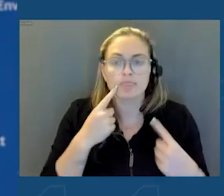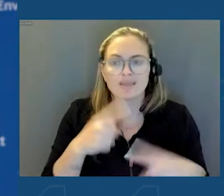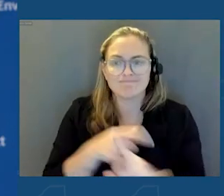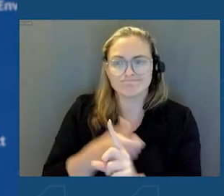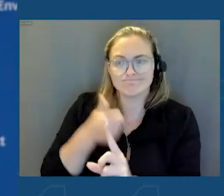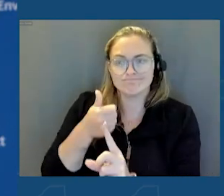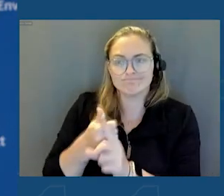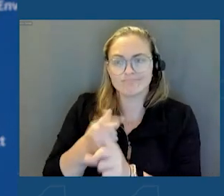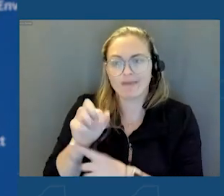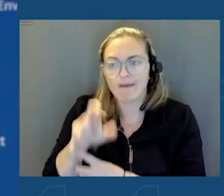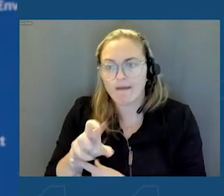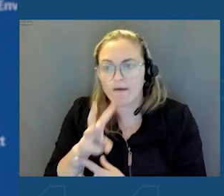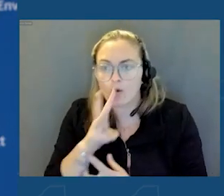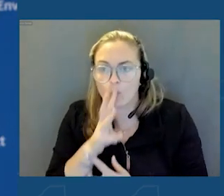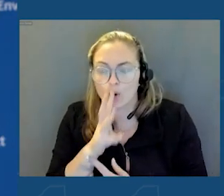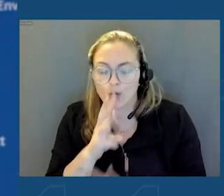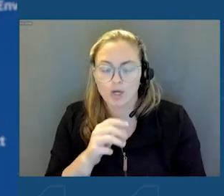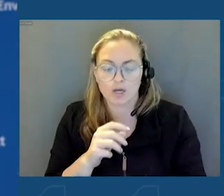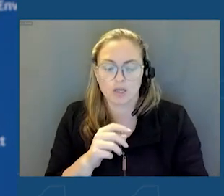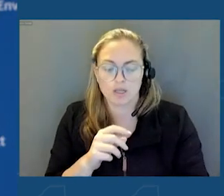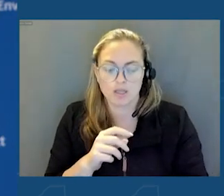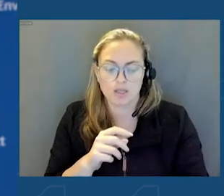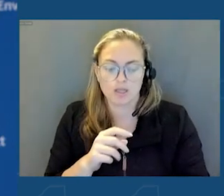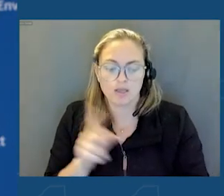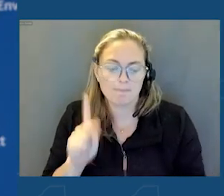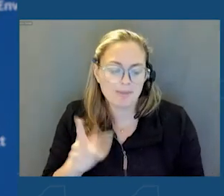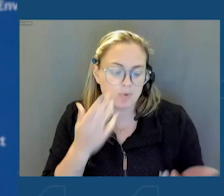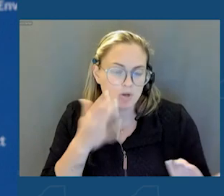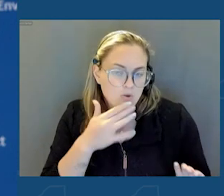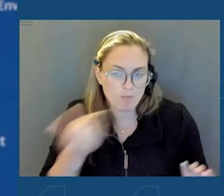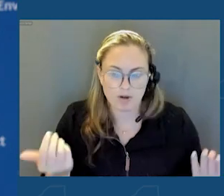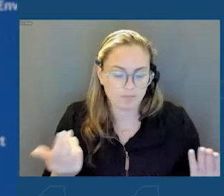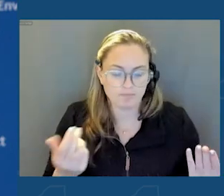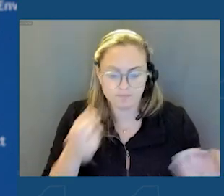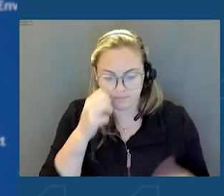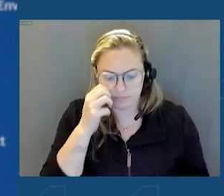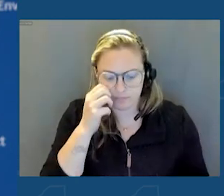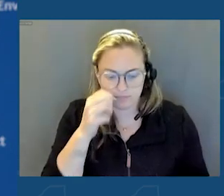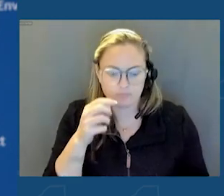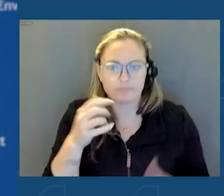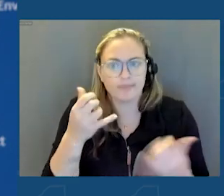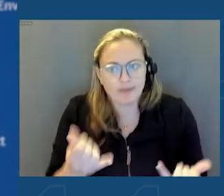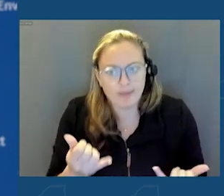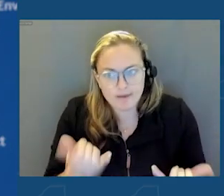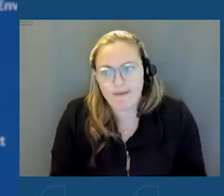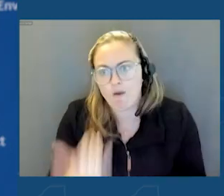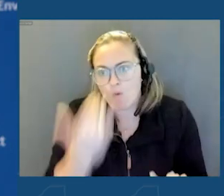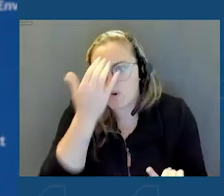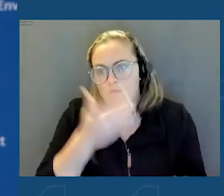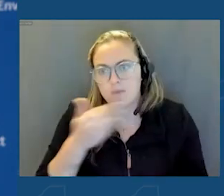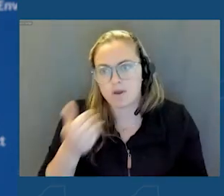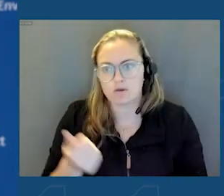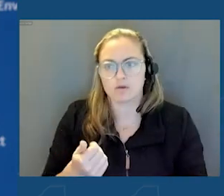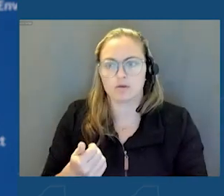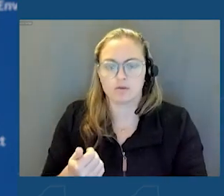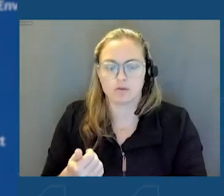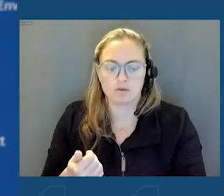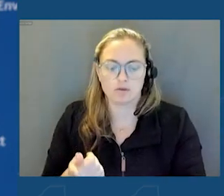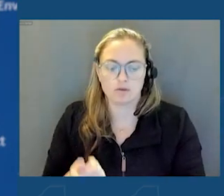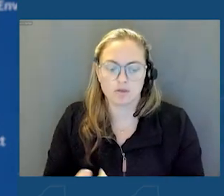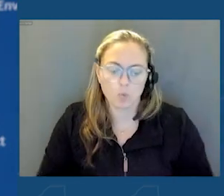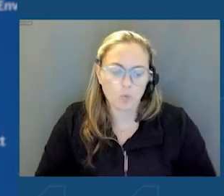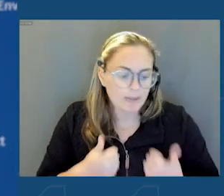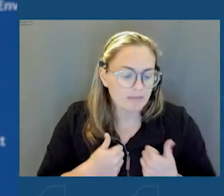and the water. People didn't know any better. Today we know better. We're living the effects. The warning sounds have been